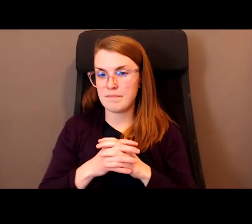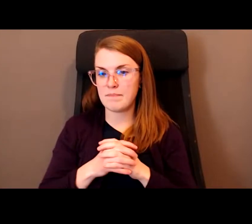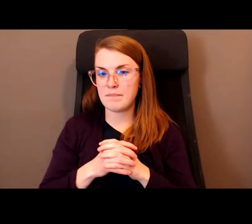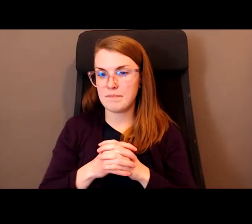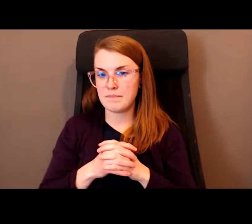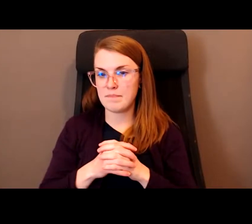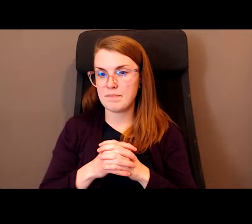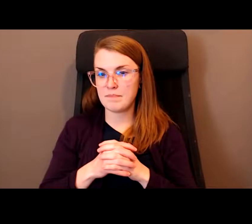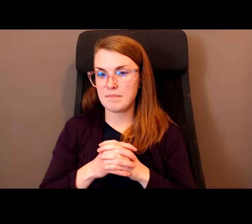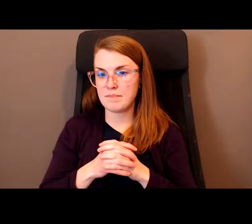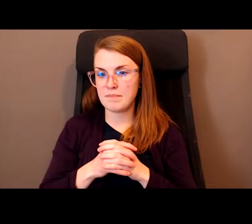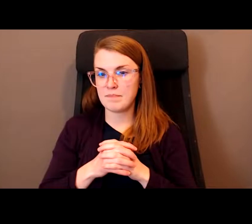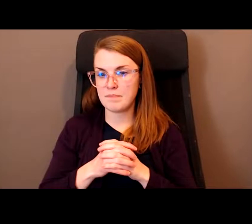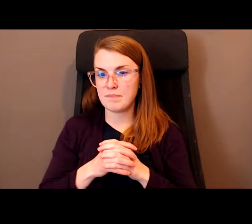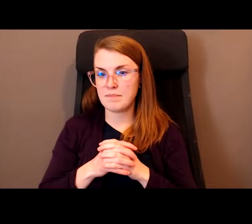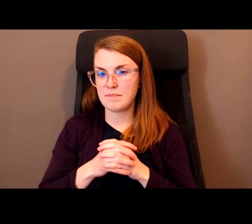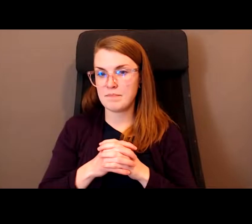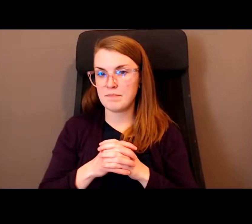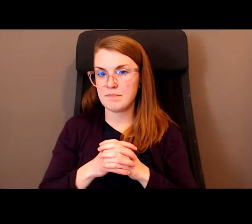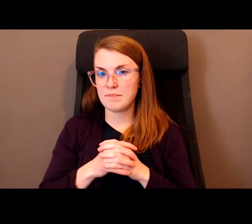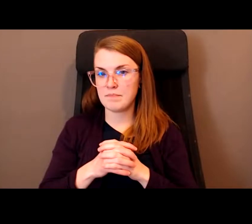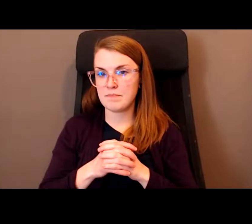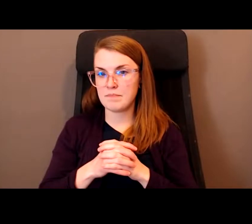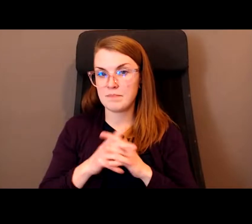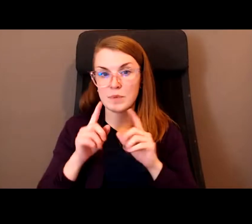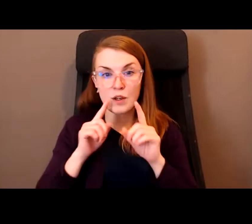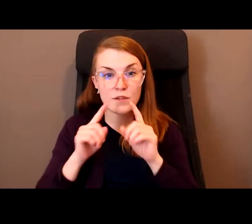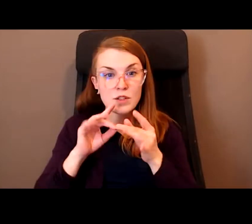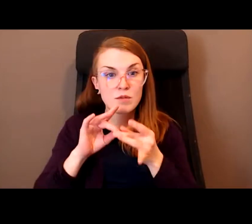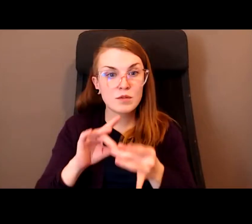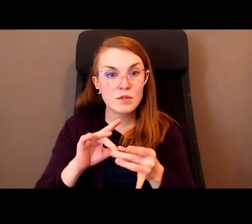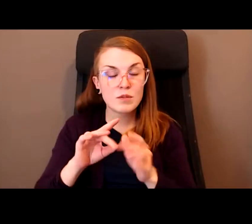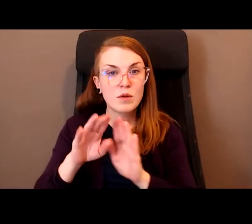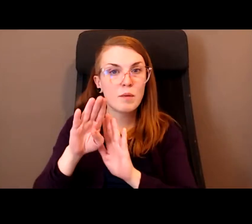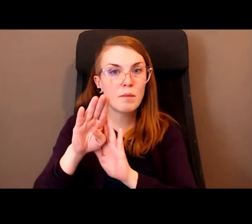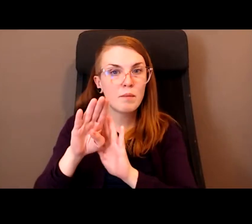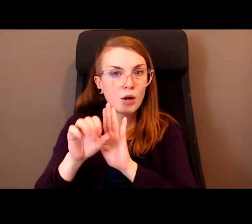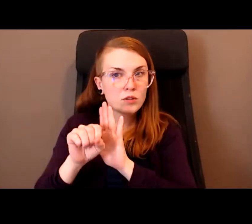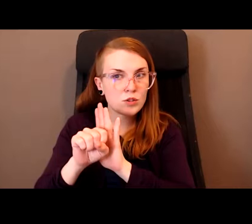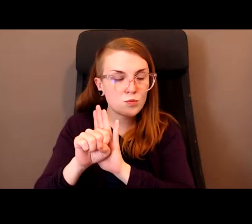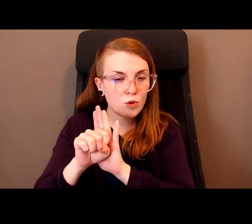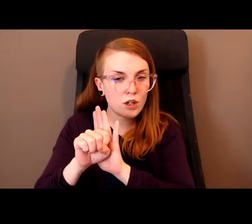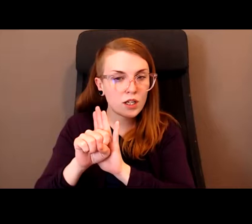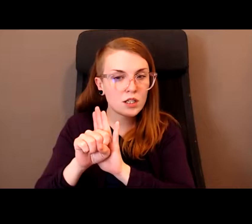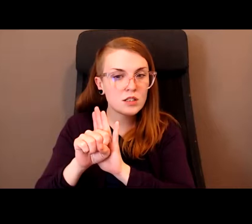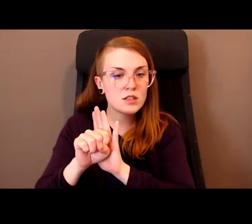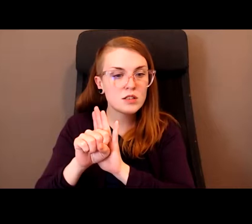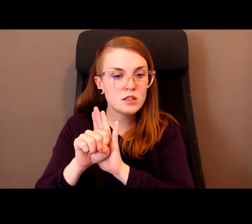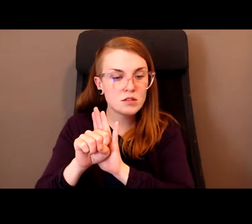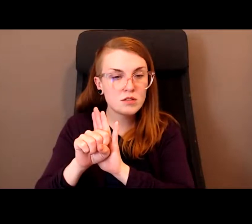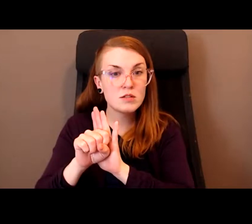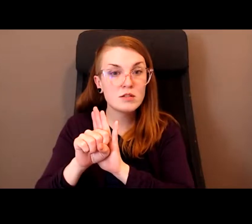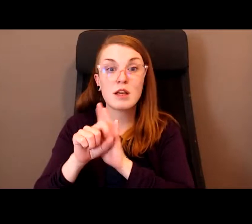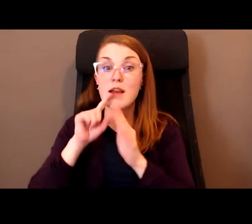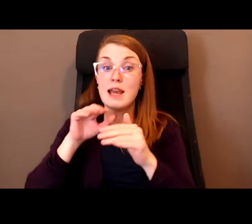conversations around Barking Springs and making it accessible for